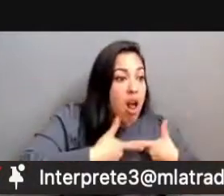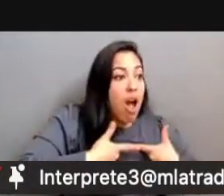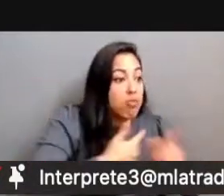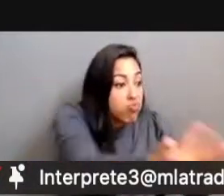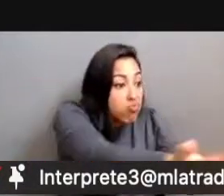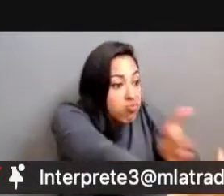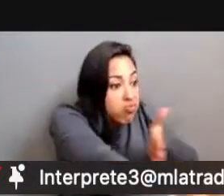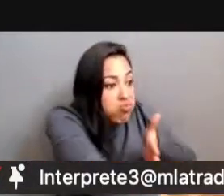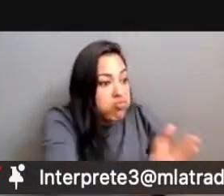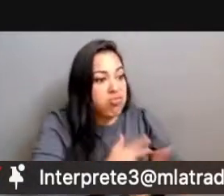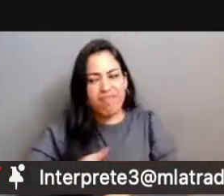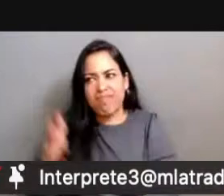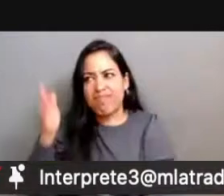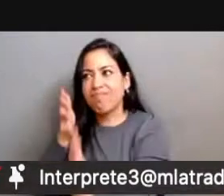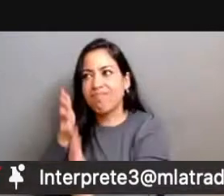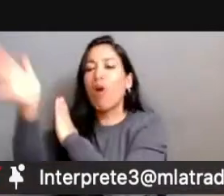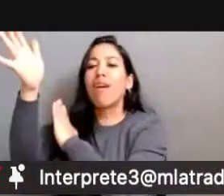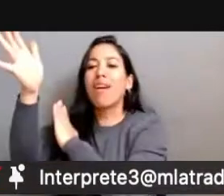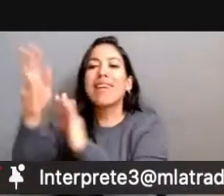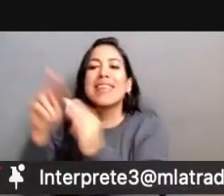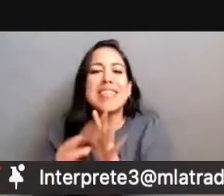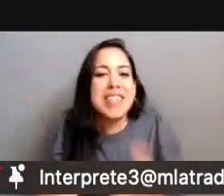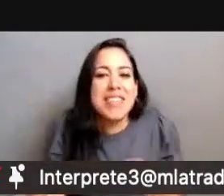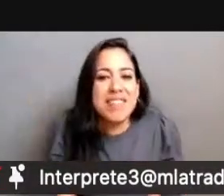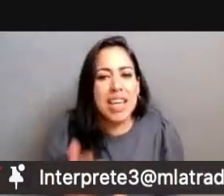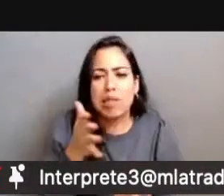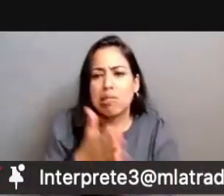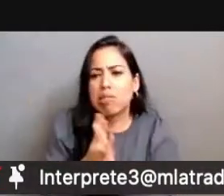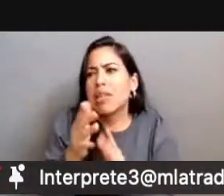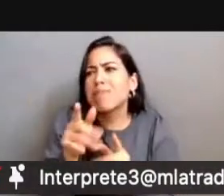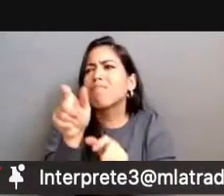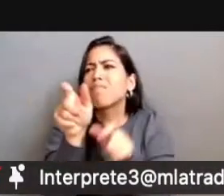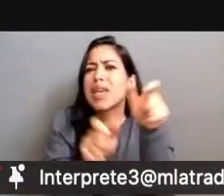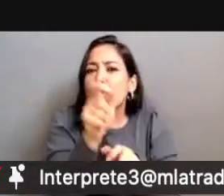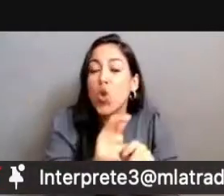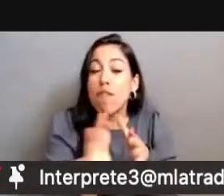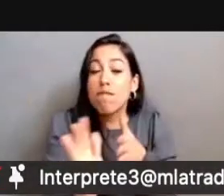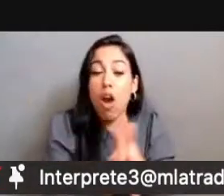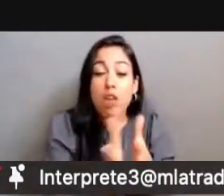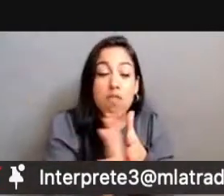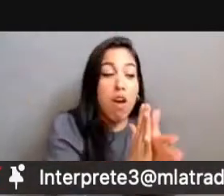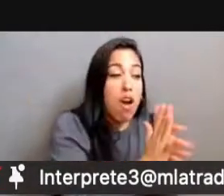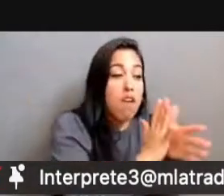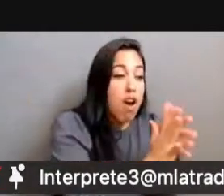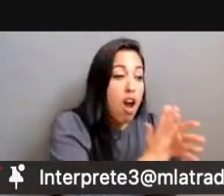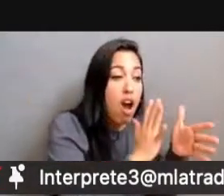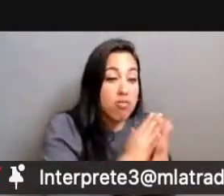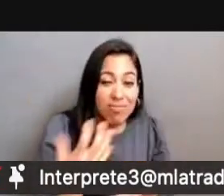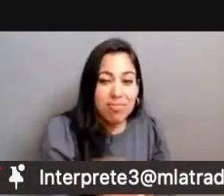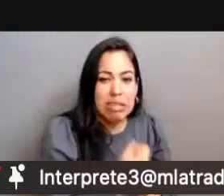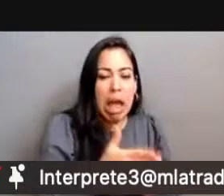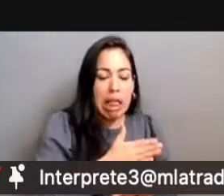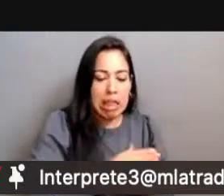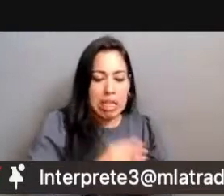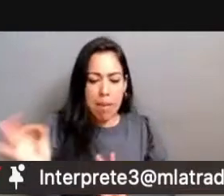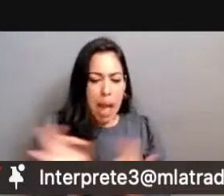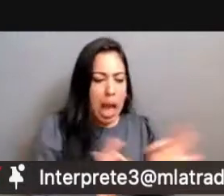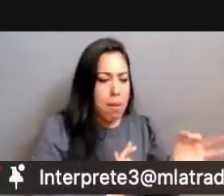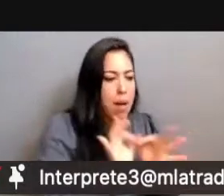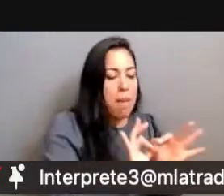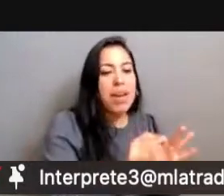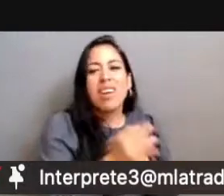society. The advantage of going to the end is that most of the information that I had already